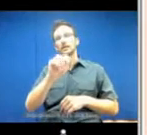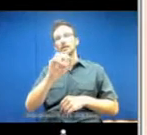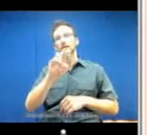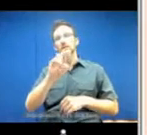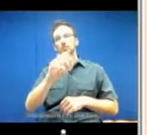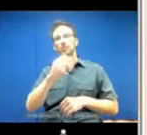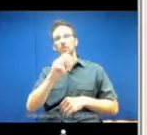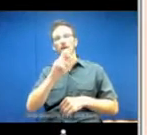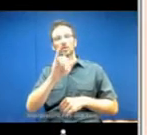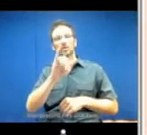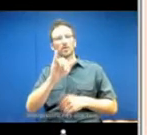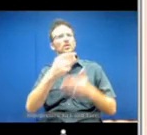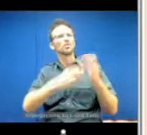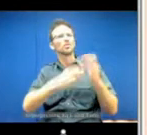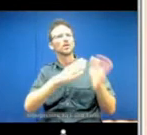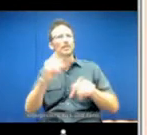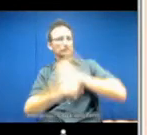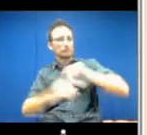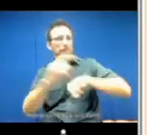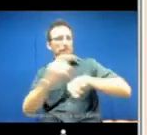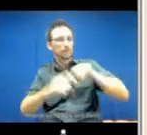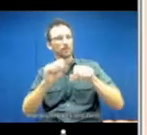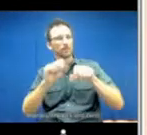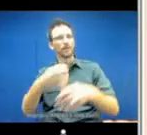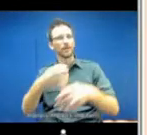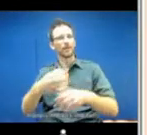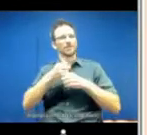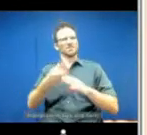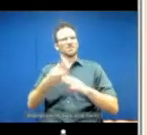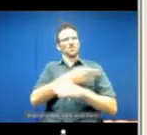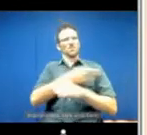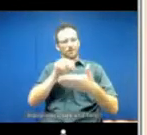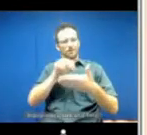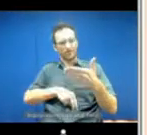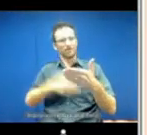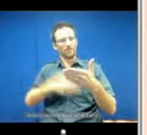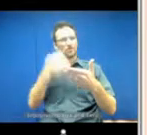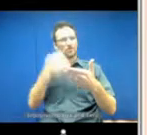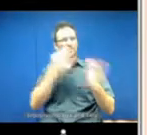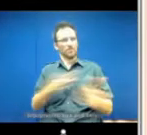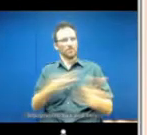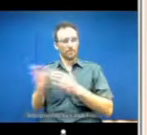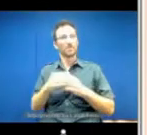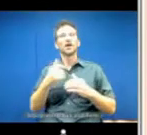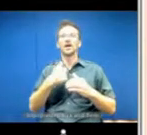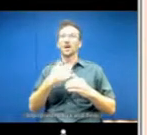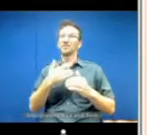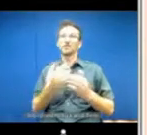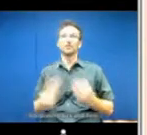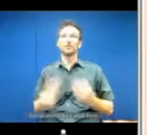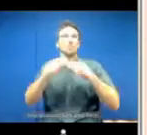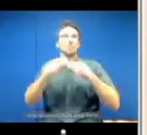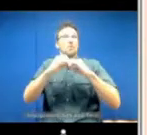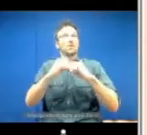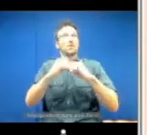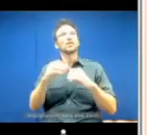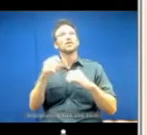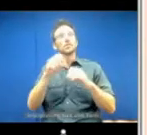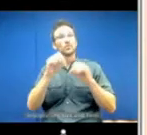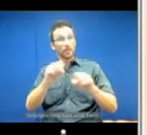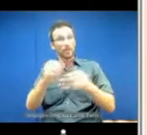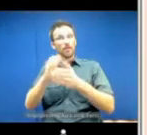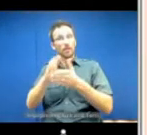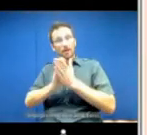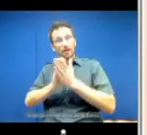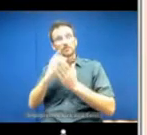I go one step further because you have a choice between interrogatories and answers to interrogatories.